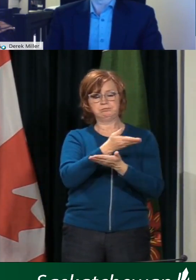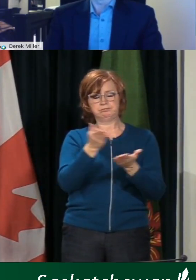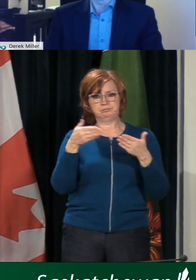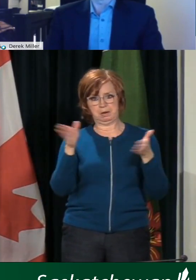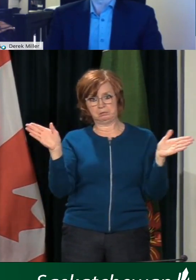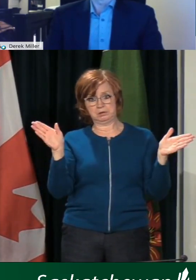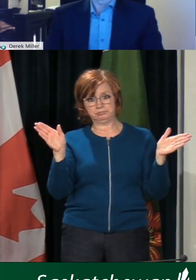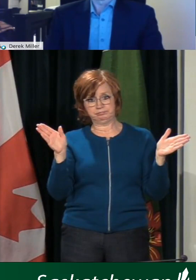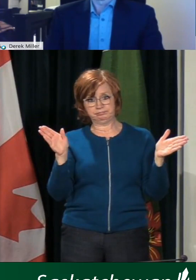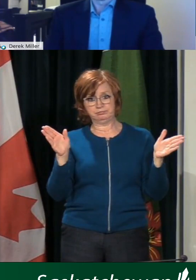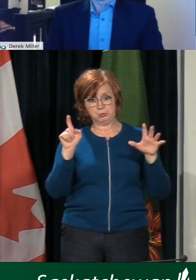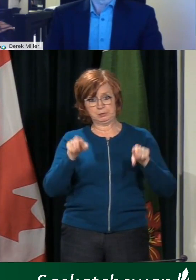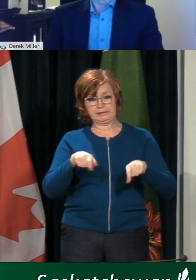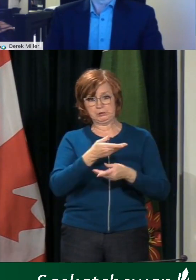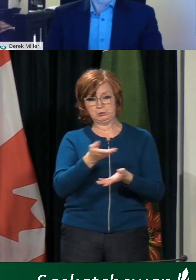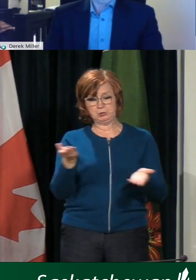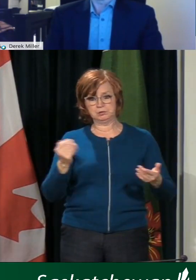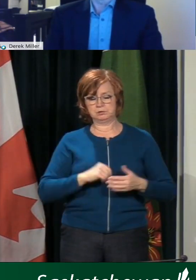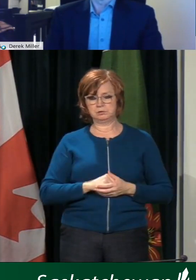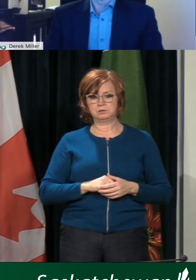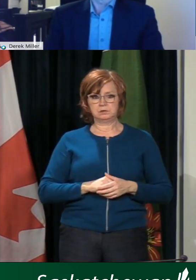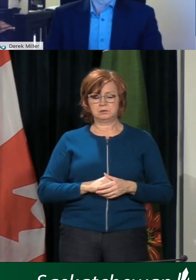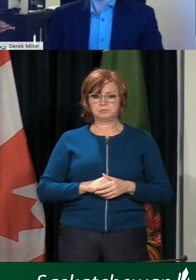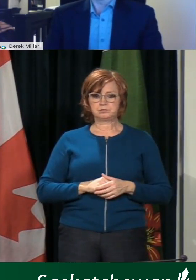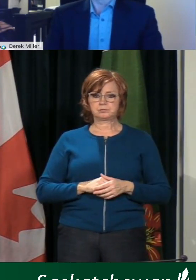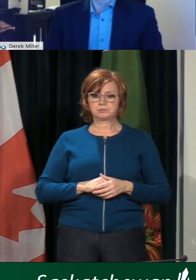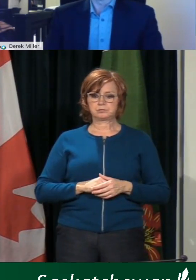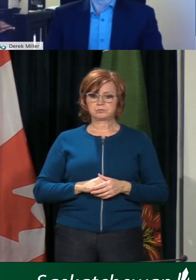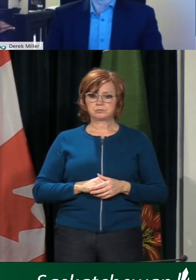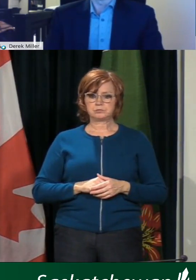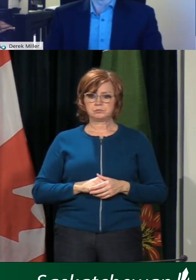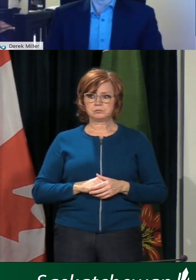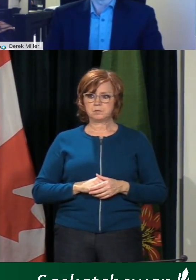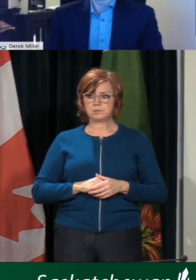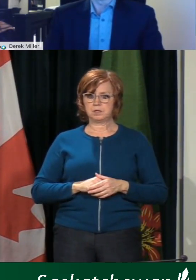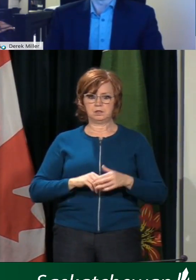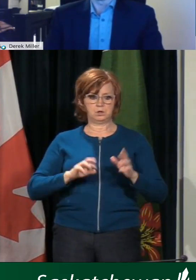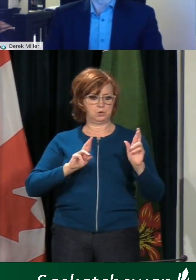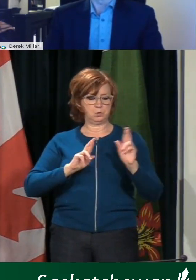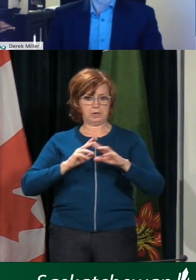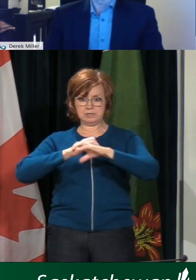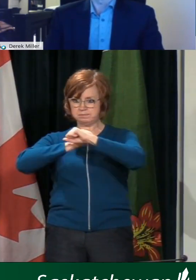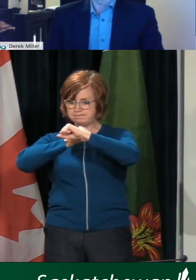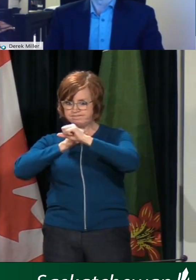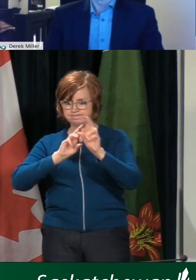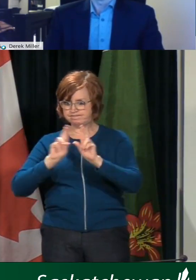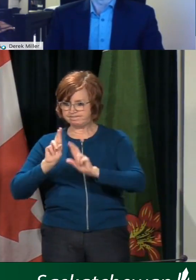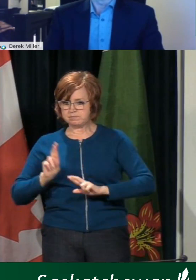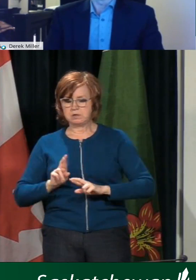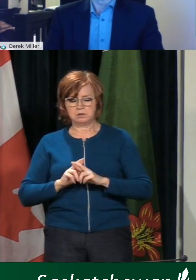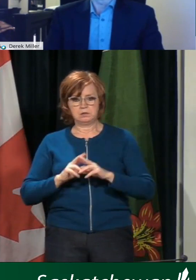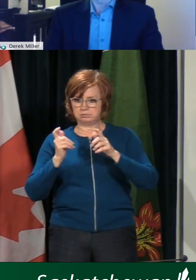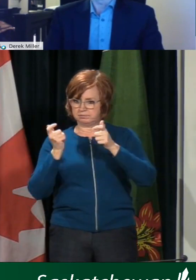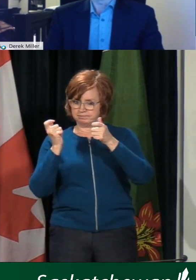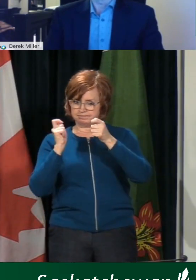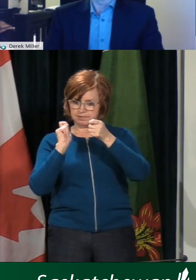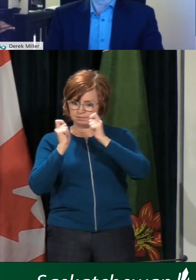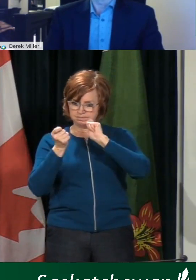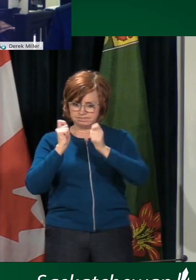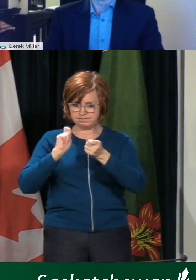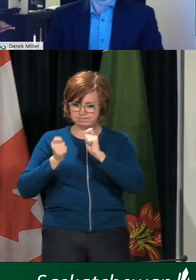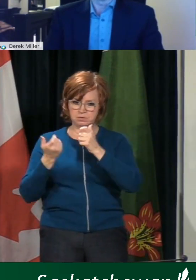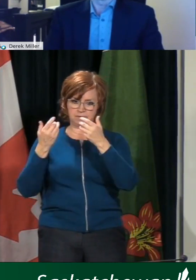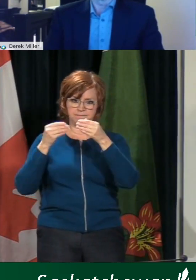seen to date. Our defensive strategy continues to adapt based on the new modeling information, and we will be adjusting that,